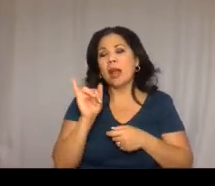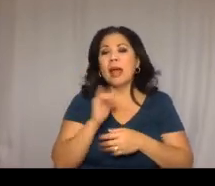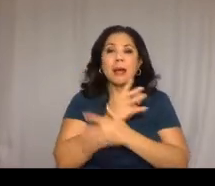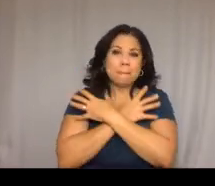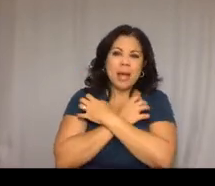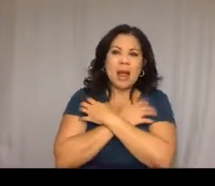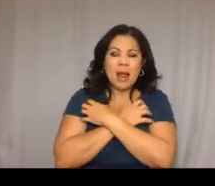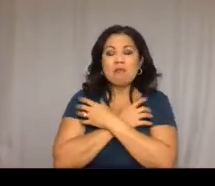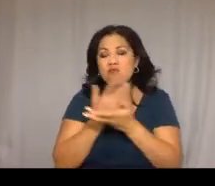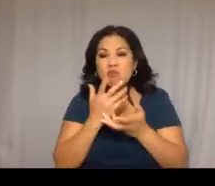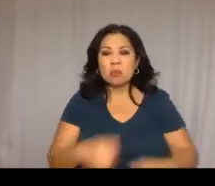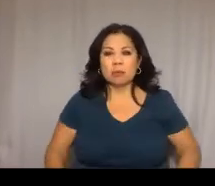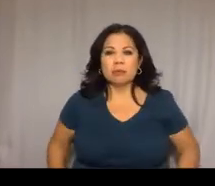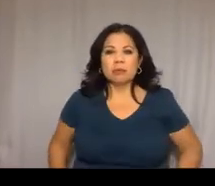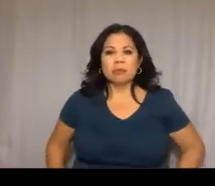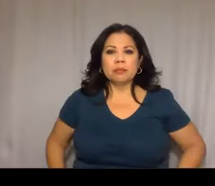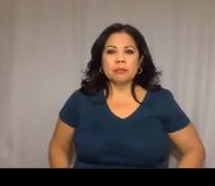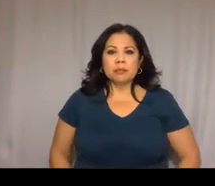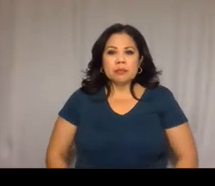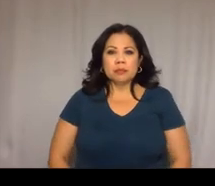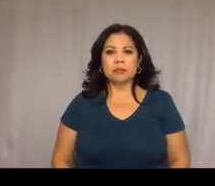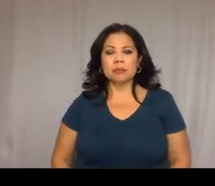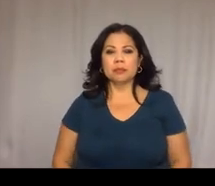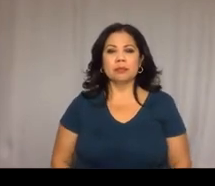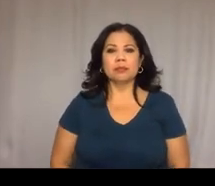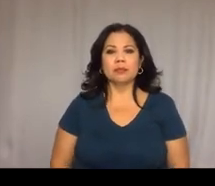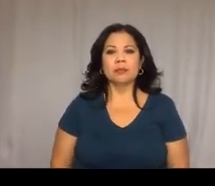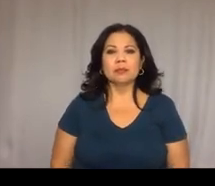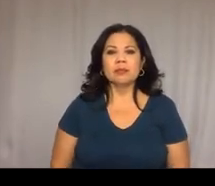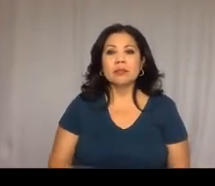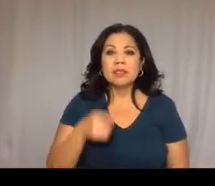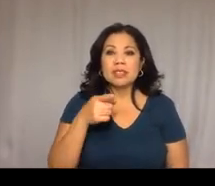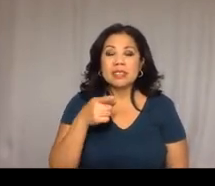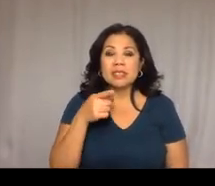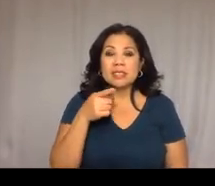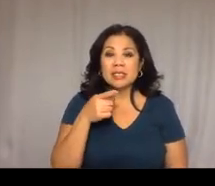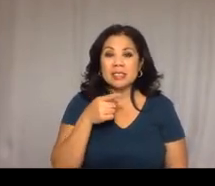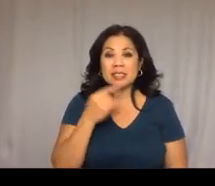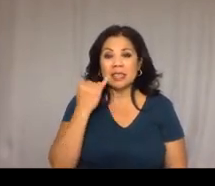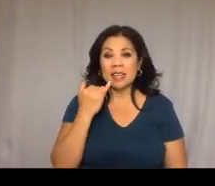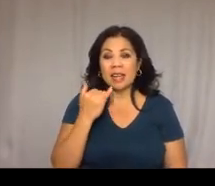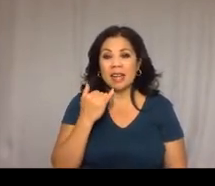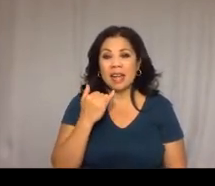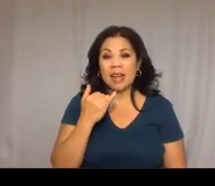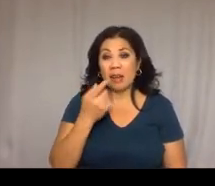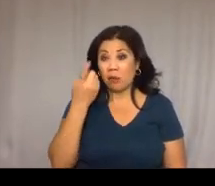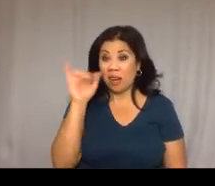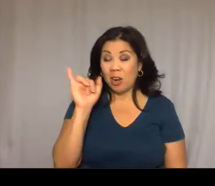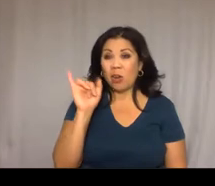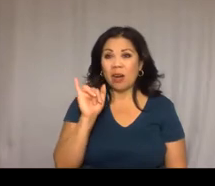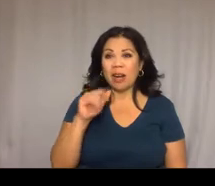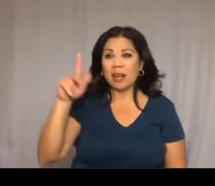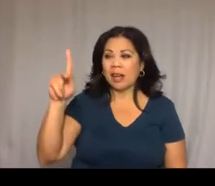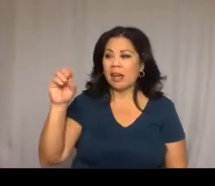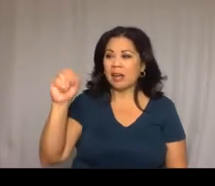bear. So let me see. I'm going to make a bear nose that looks kind of like, oh, now my guy is looking like a